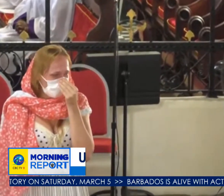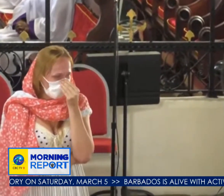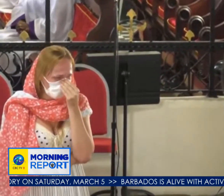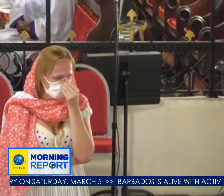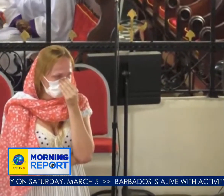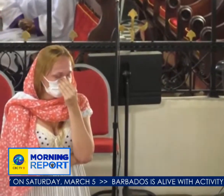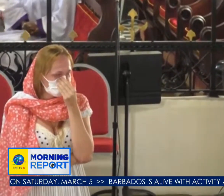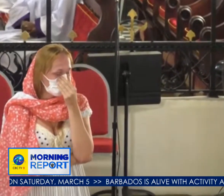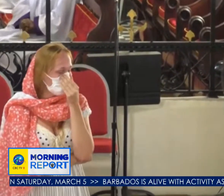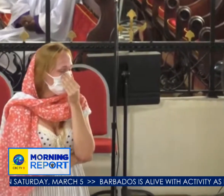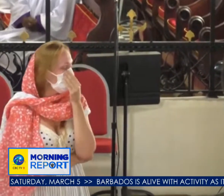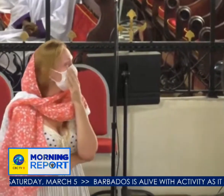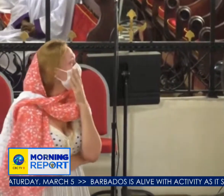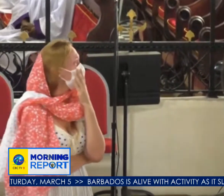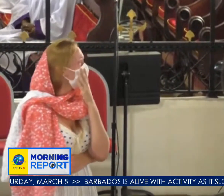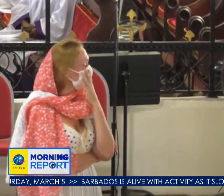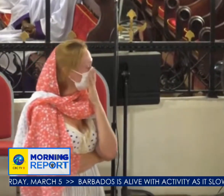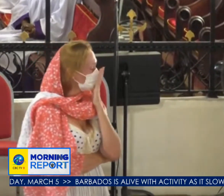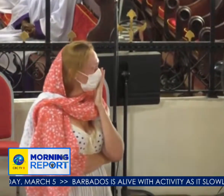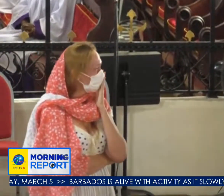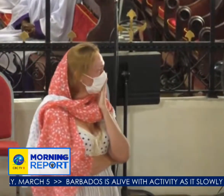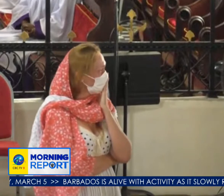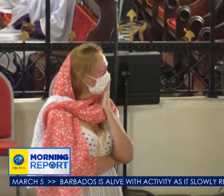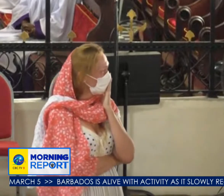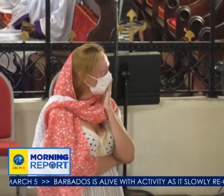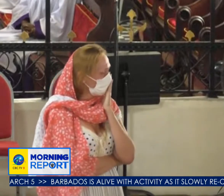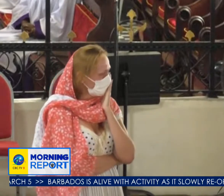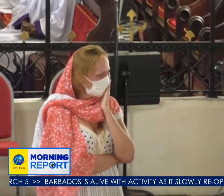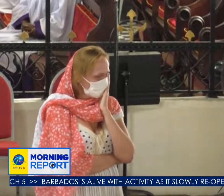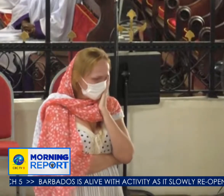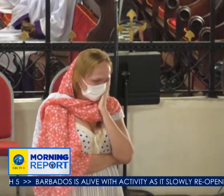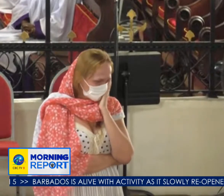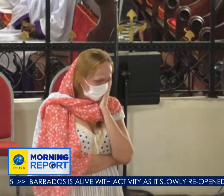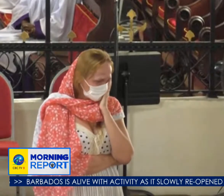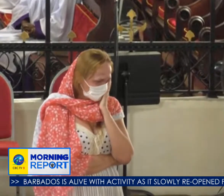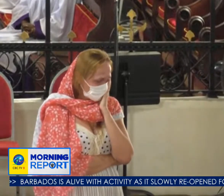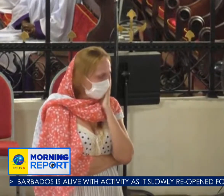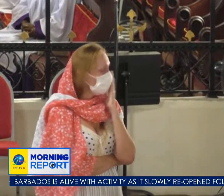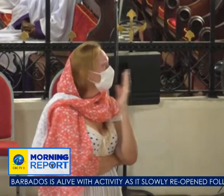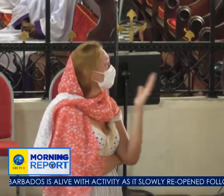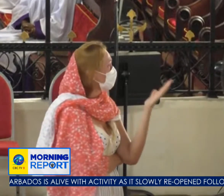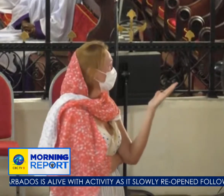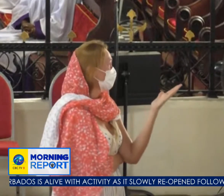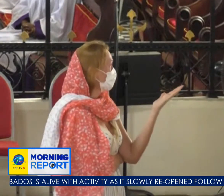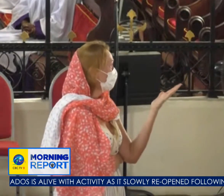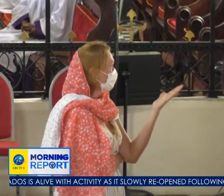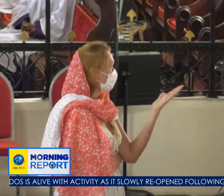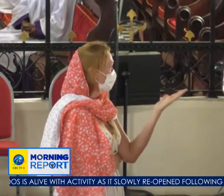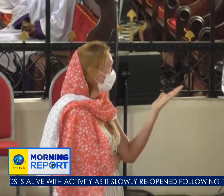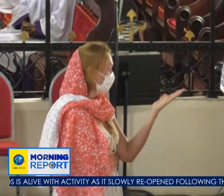So we are praying, we want to pray for.